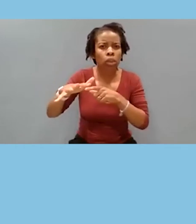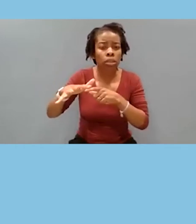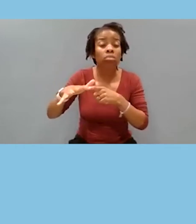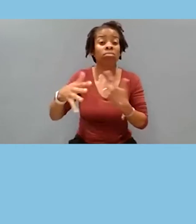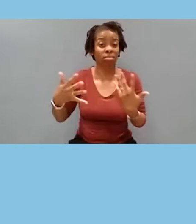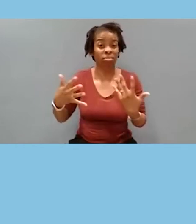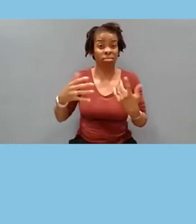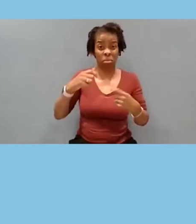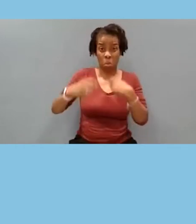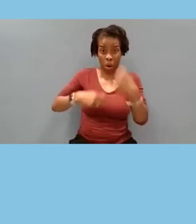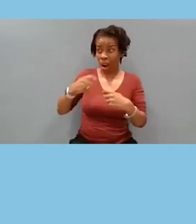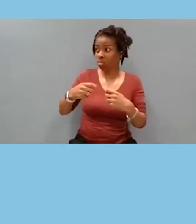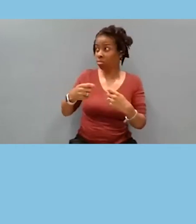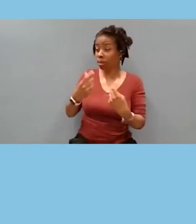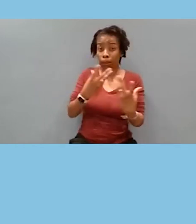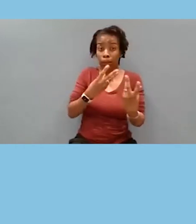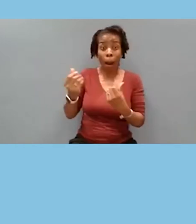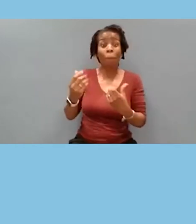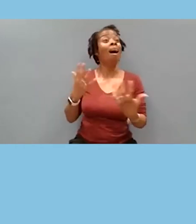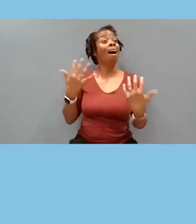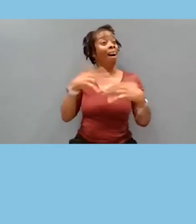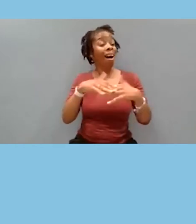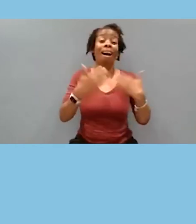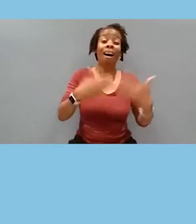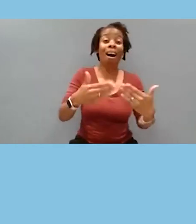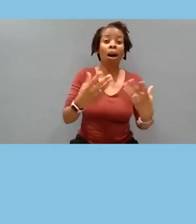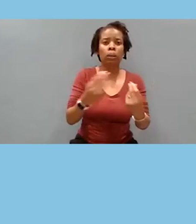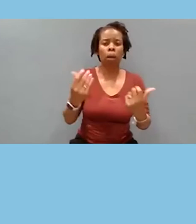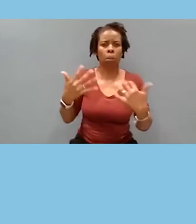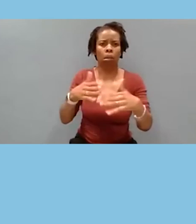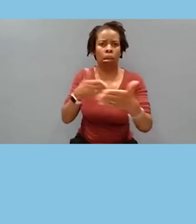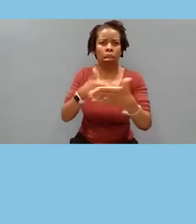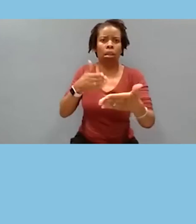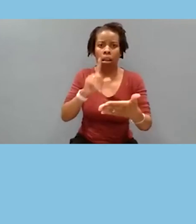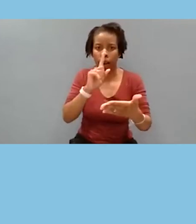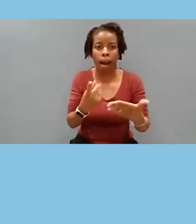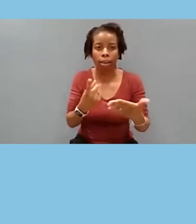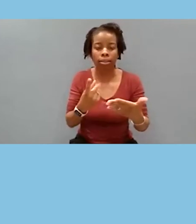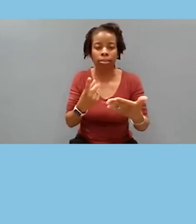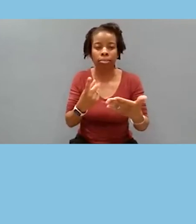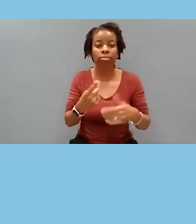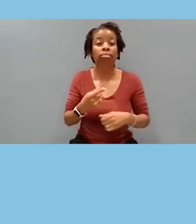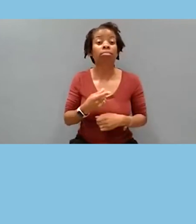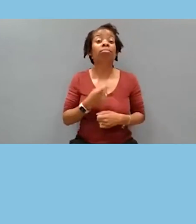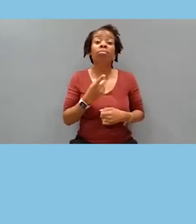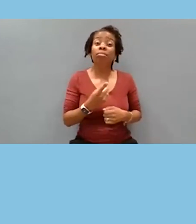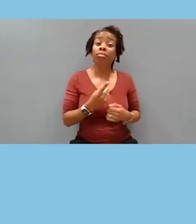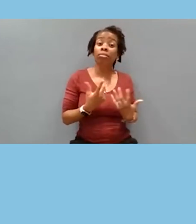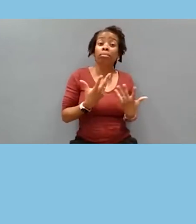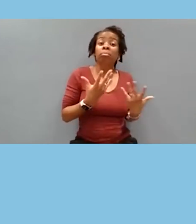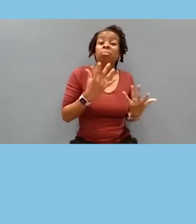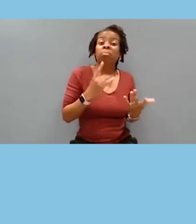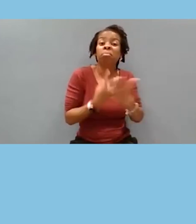excludable. Thinking with Tanya, we come to understand how the advertising of a single one-time event as captioned